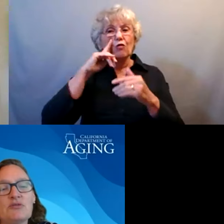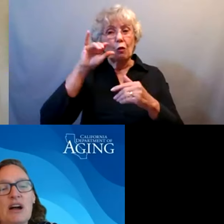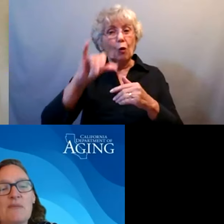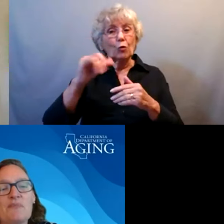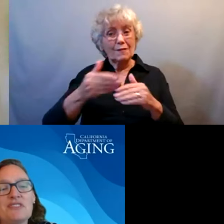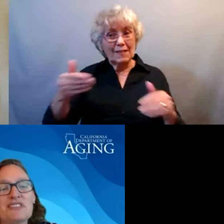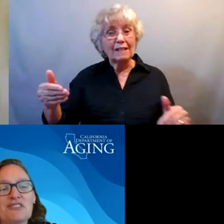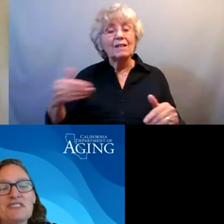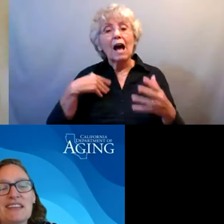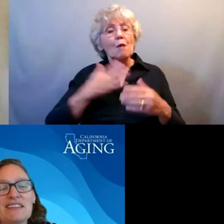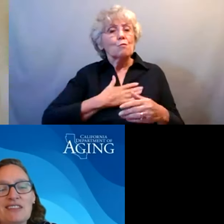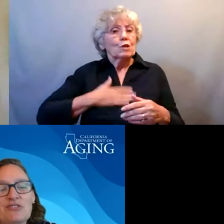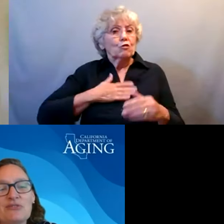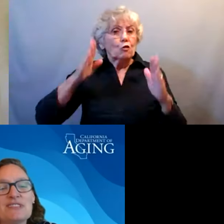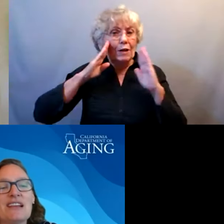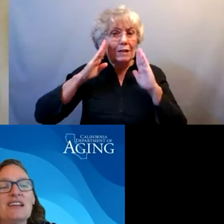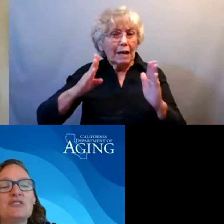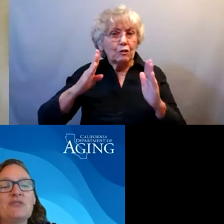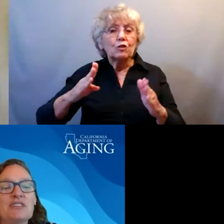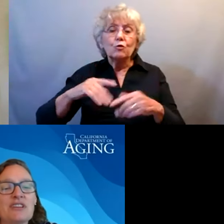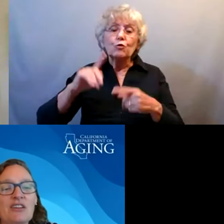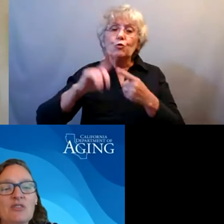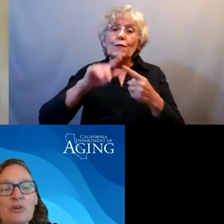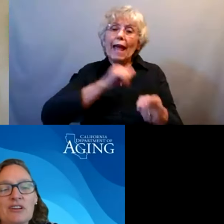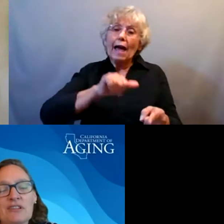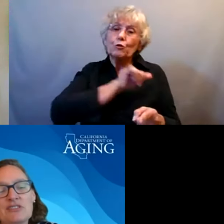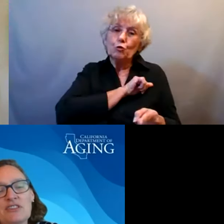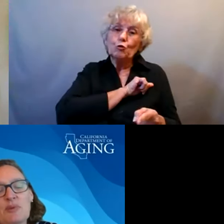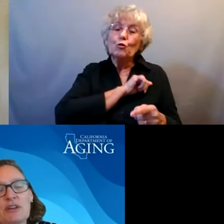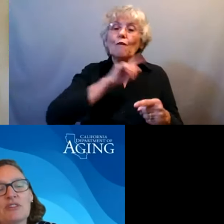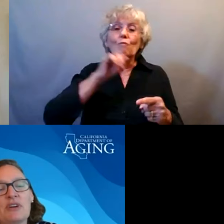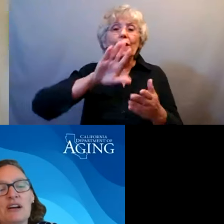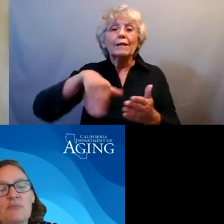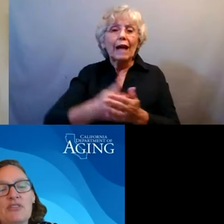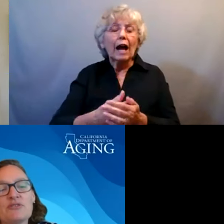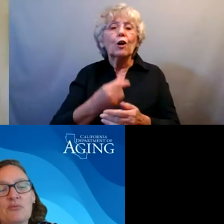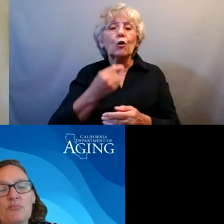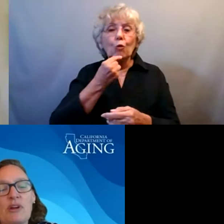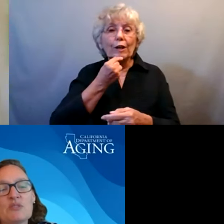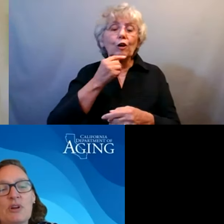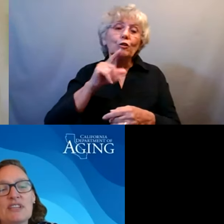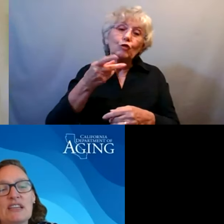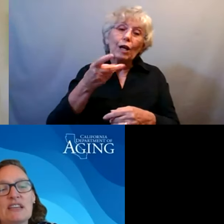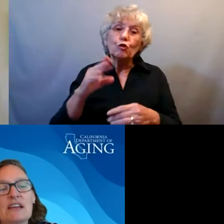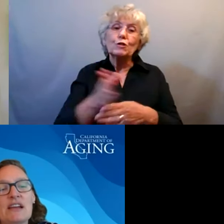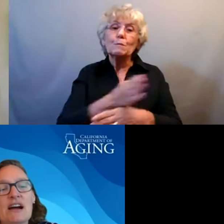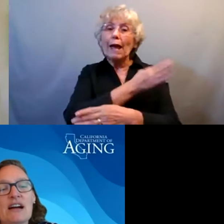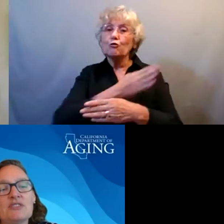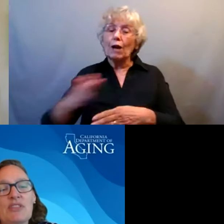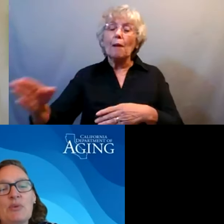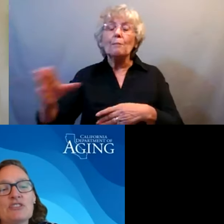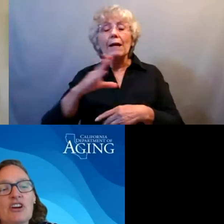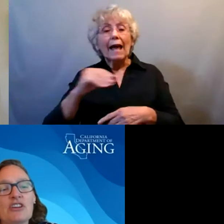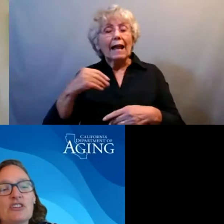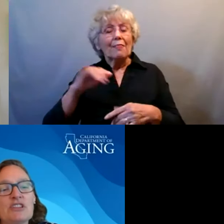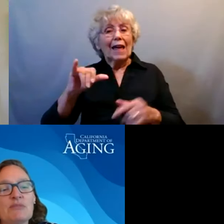to skills and attitudes to the entire queer gender spectrum. Those are points well taken. And so